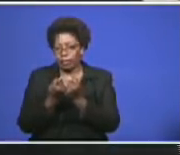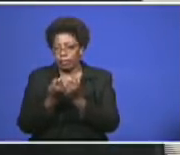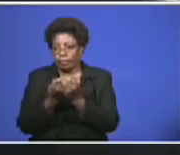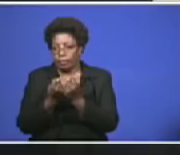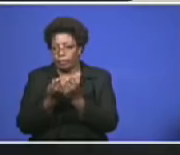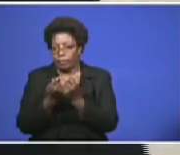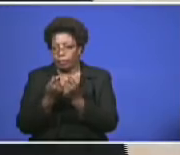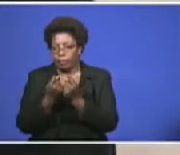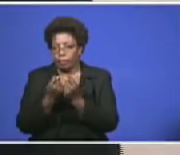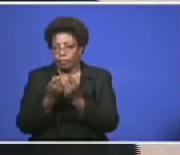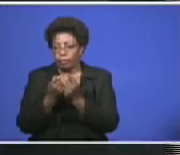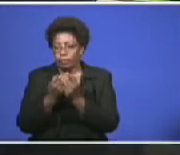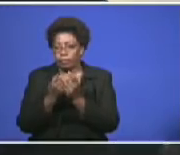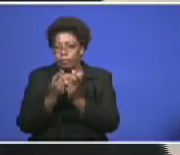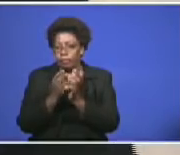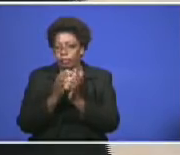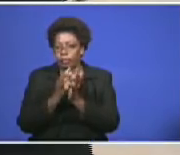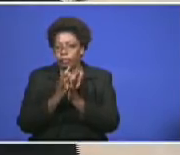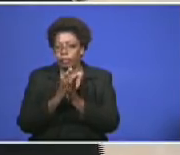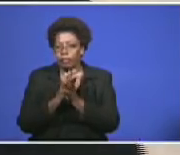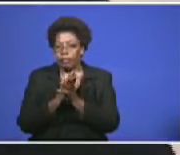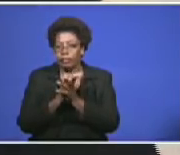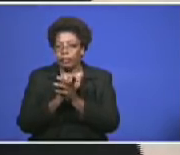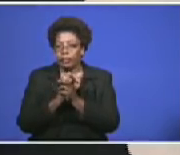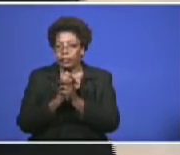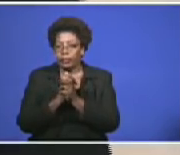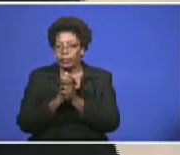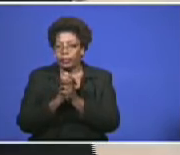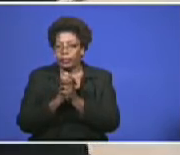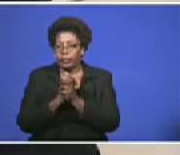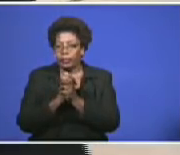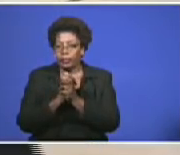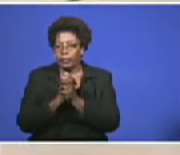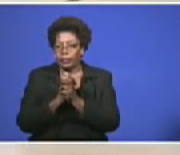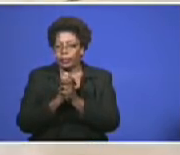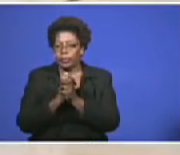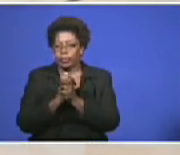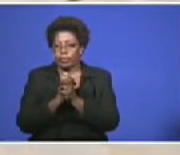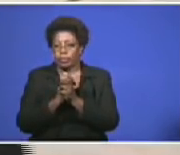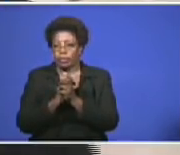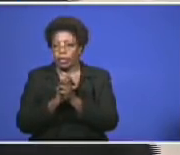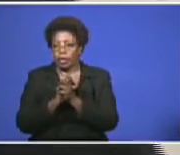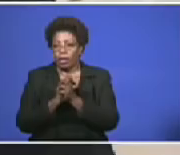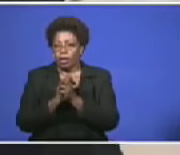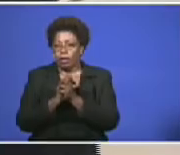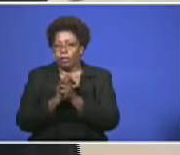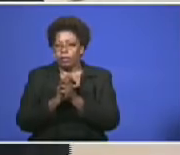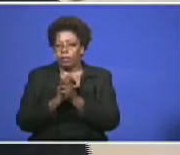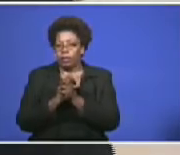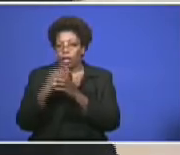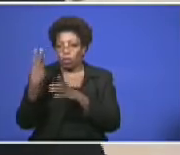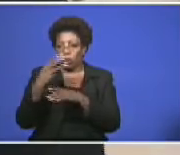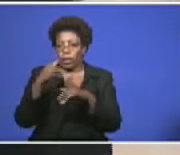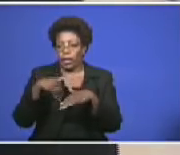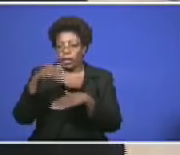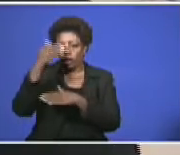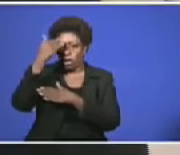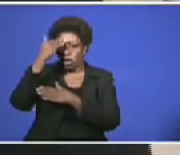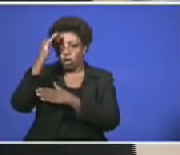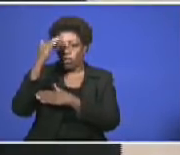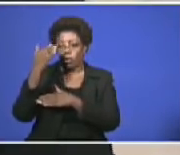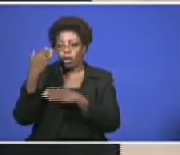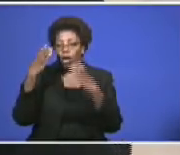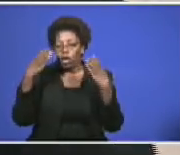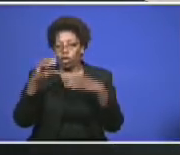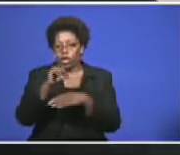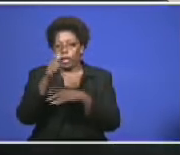Like, they would bleed out Barbados and stuff by, like, almost 100. We lost by 15. So, like, and even Cuba, like, he was there watching us, the coach from the other team.